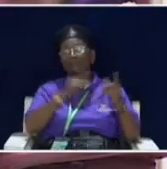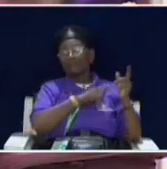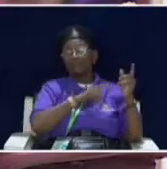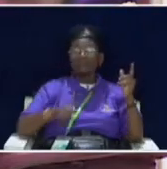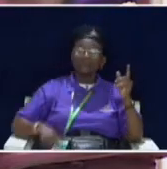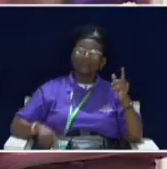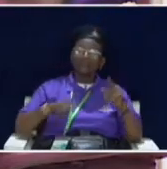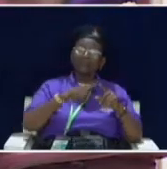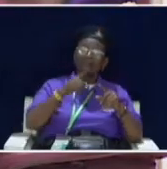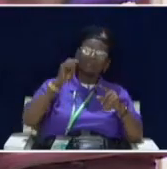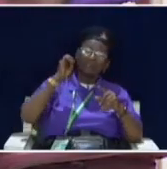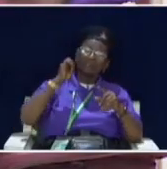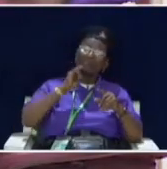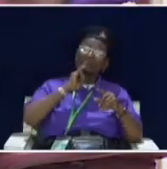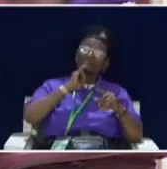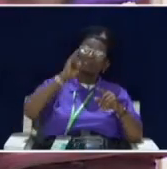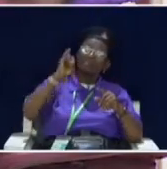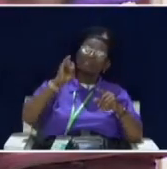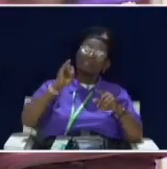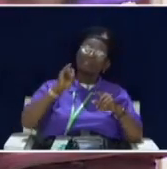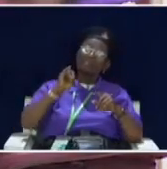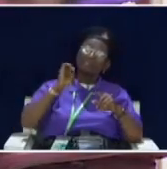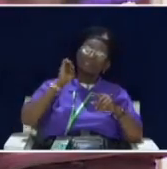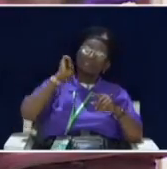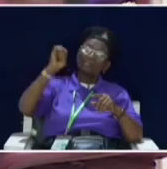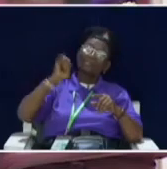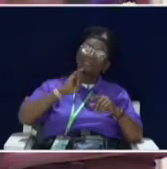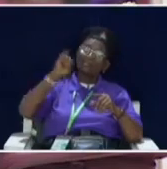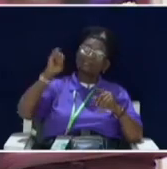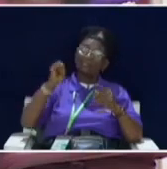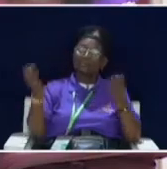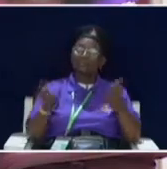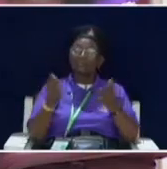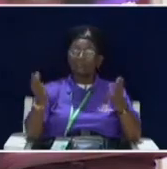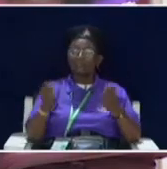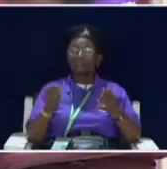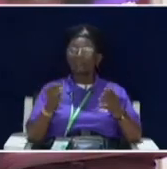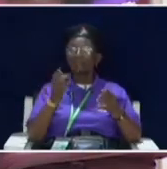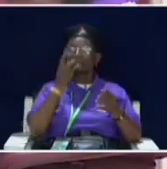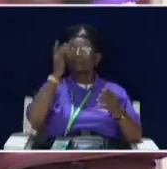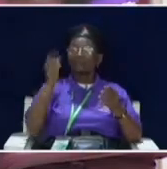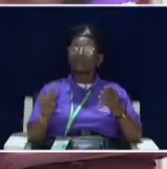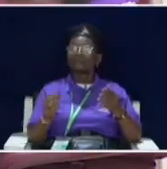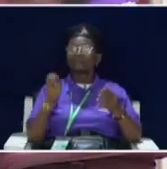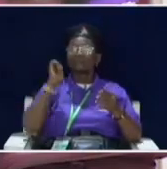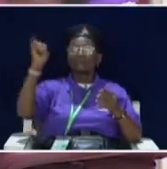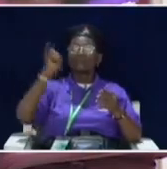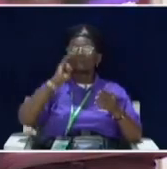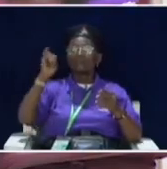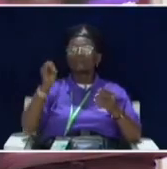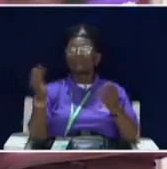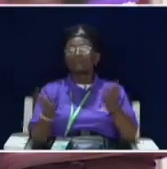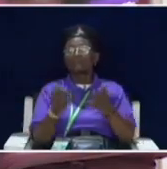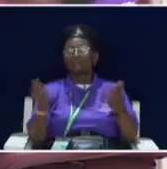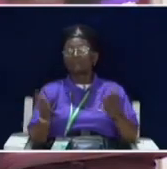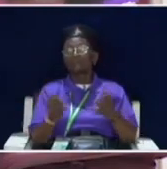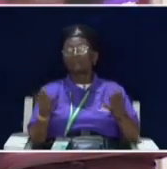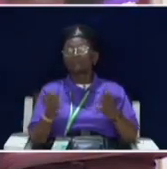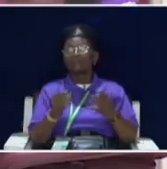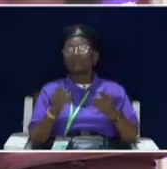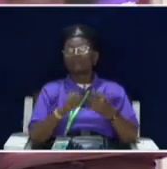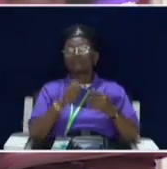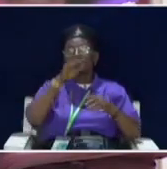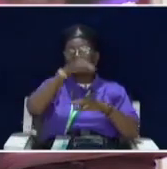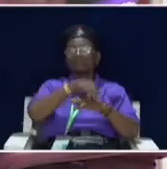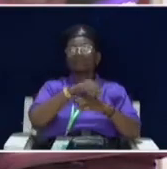nítòsí. Fortunately, he's near tonight. Adúpẹ́ lọ́wọ́ Ọlọ́run pé ó wà nítòsí wa lálẹ́ yìí. And when you